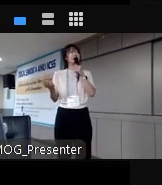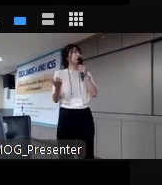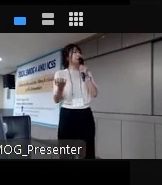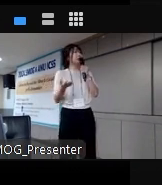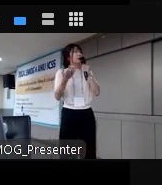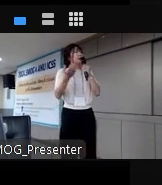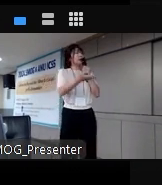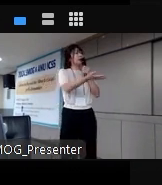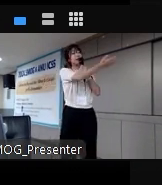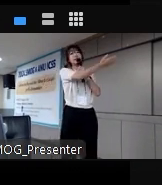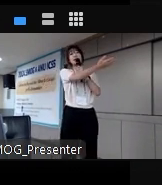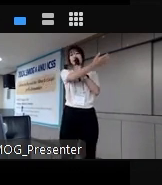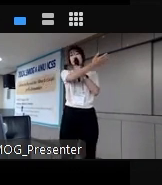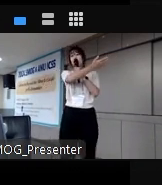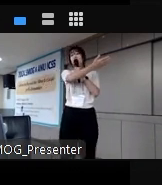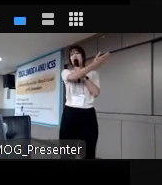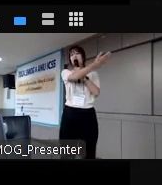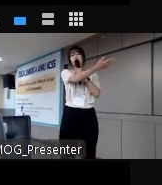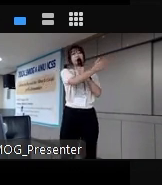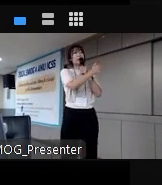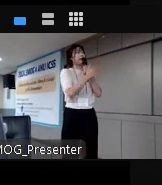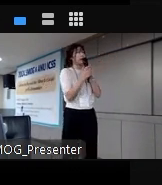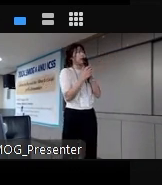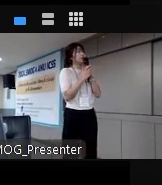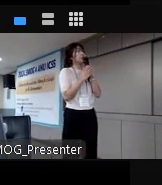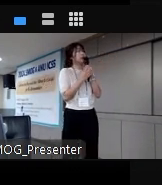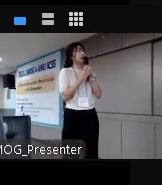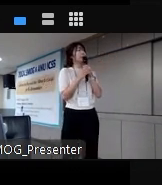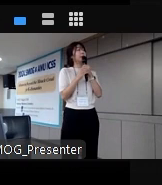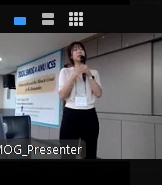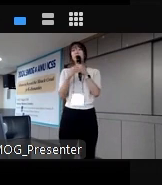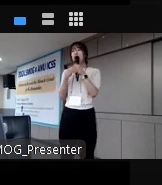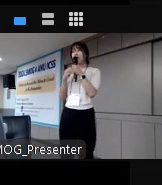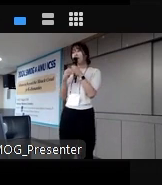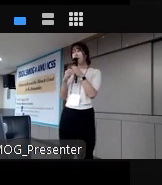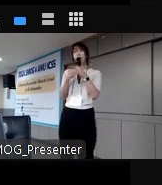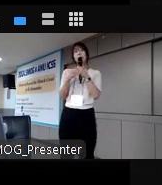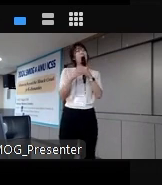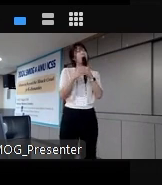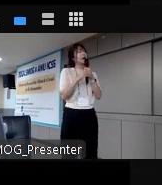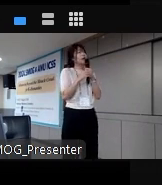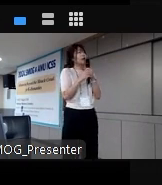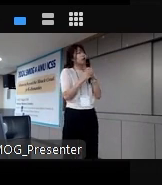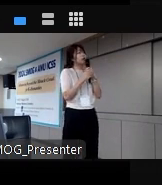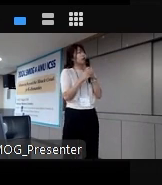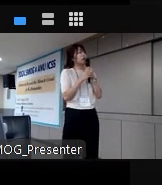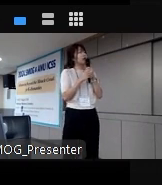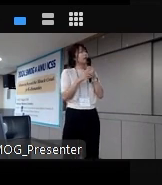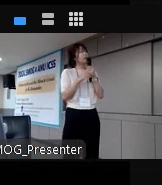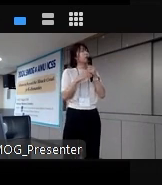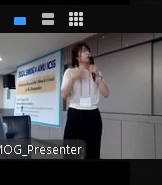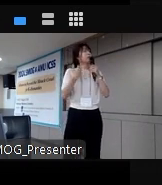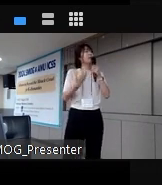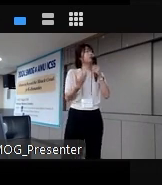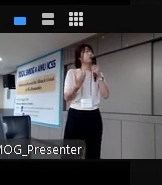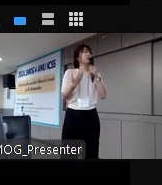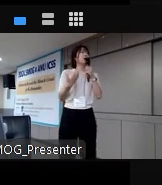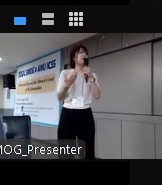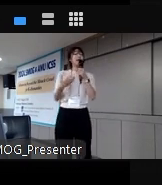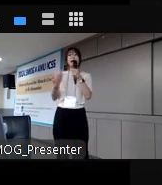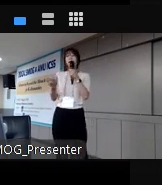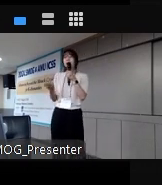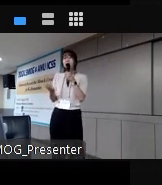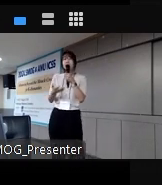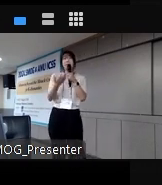modification, but there is an exception in British Sign Language. The verb is look after, And they note that even though the patients are